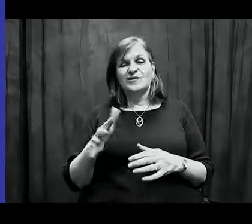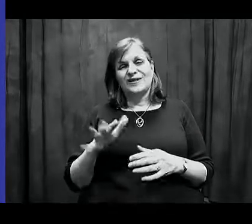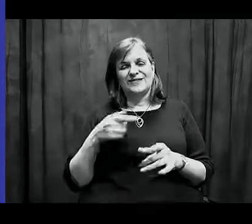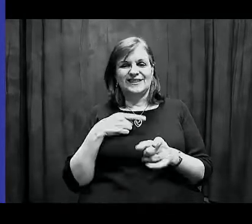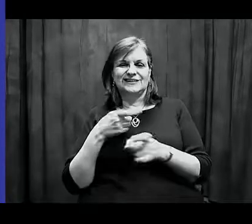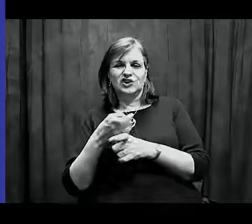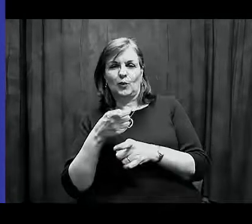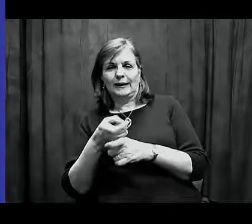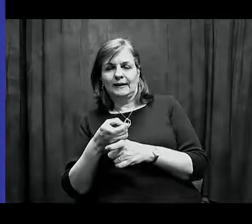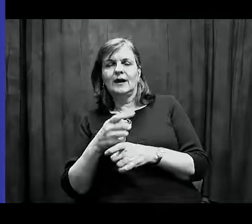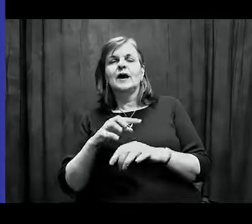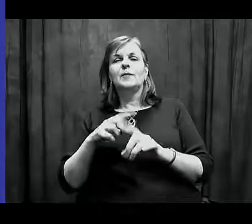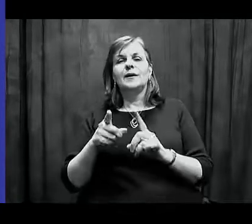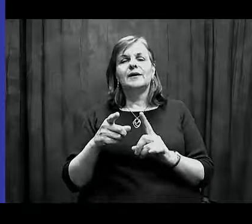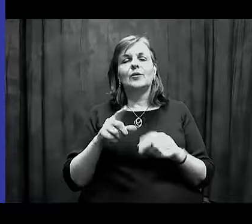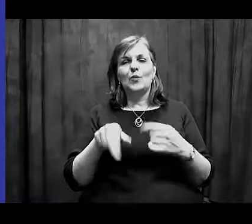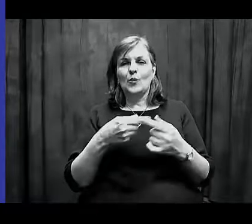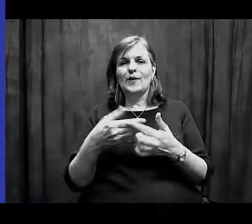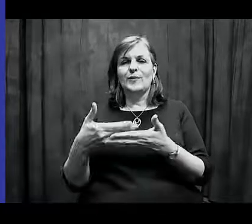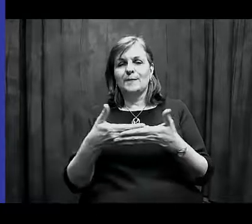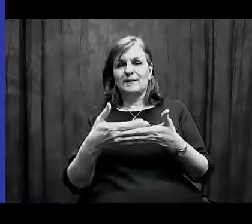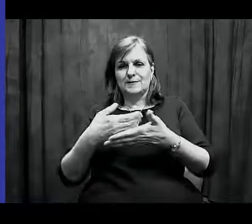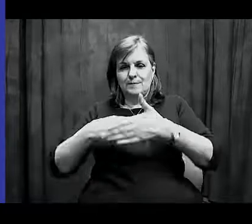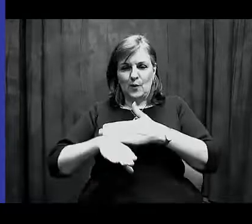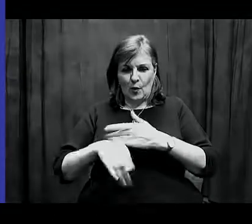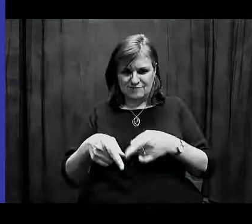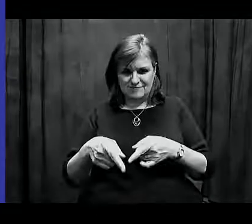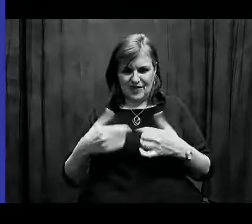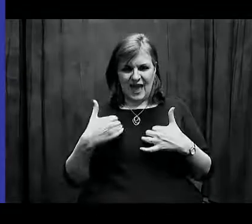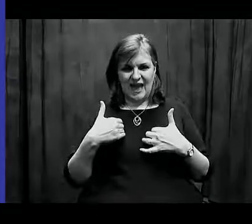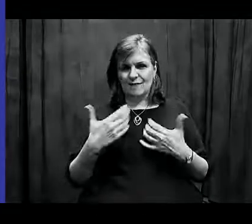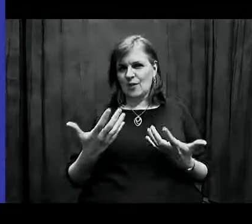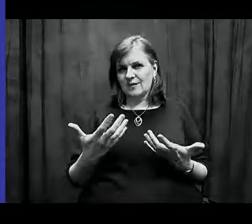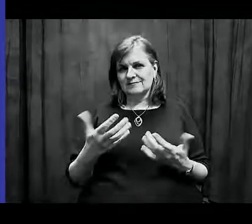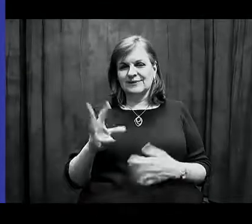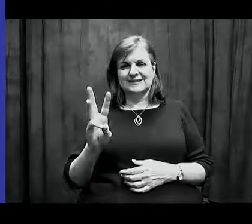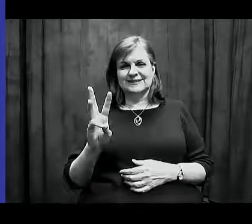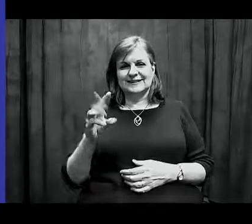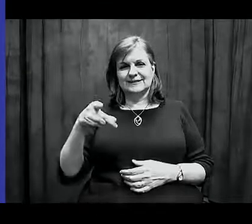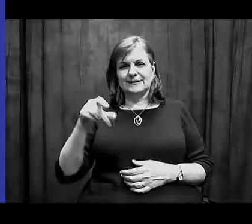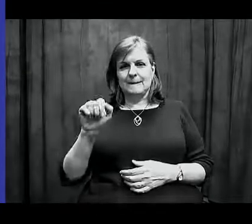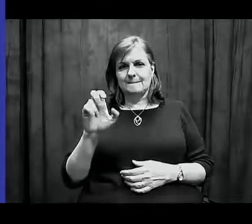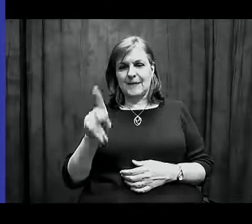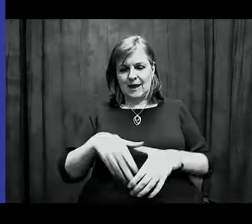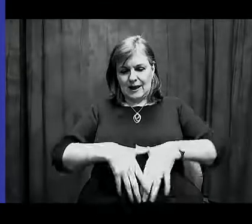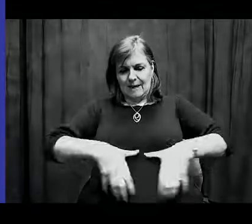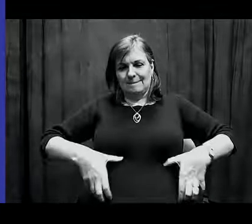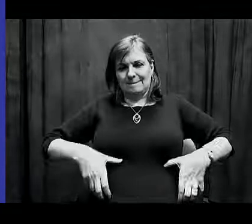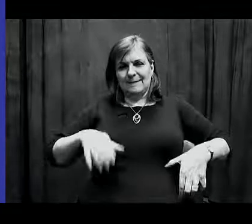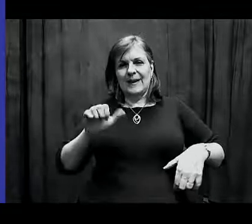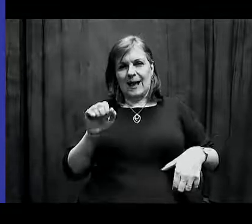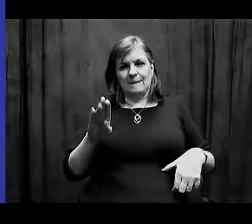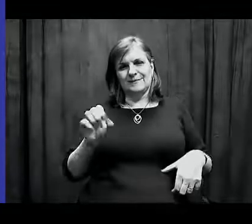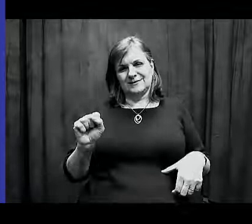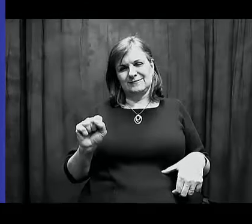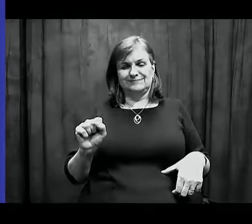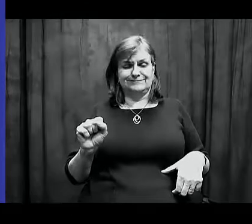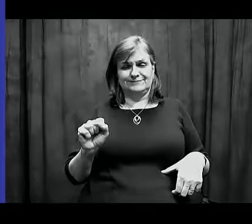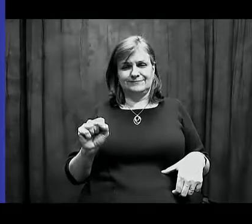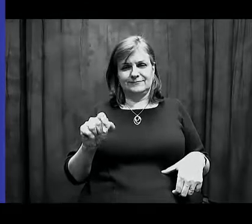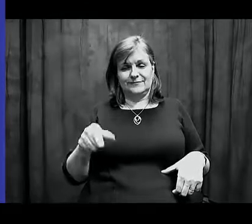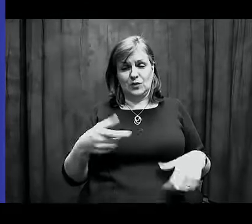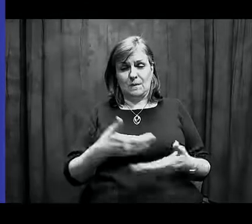and in a sort of joking way, your children would be born with six-pack